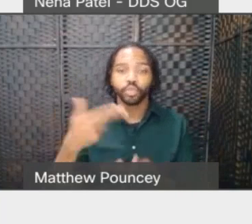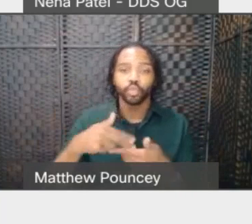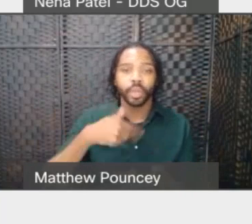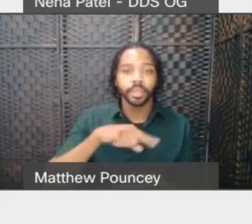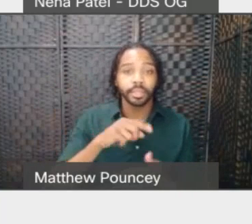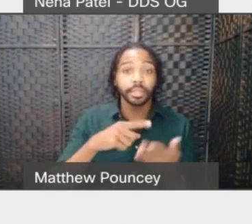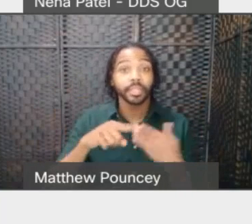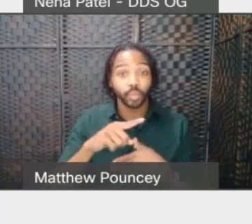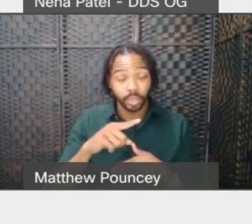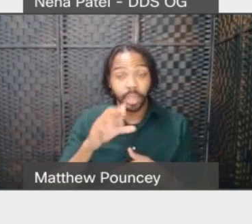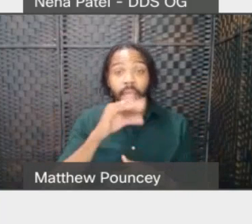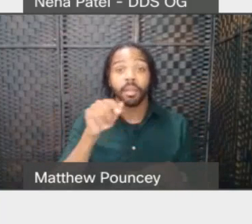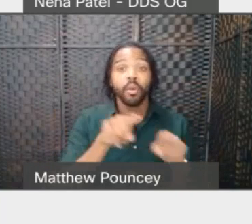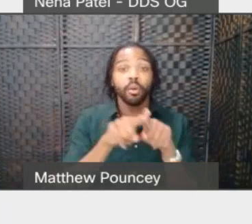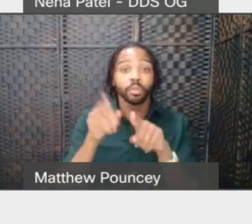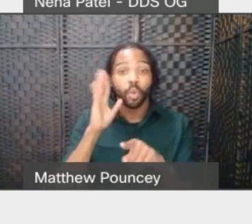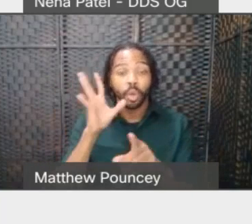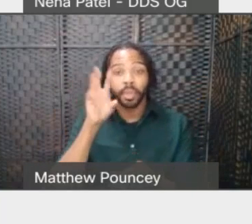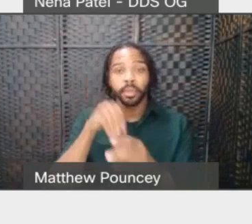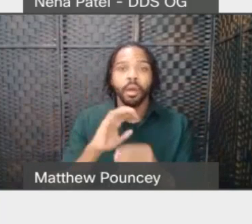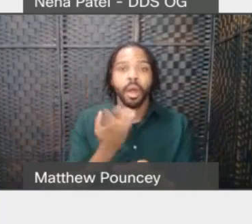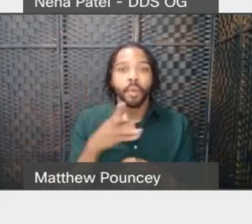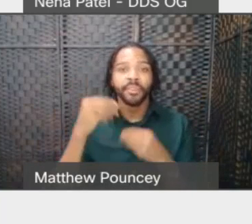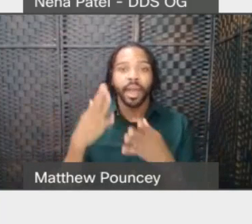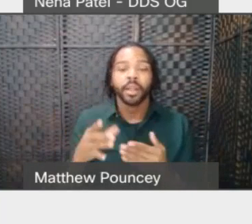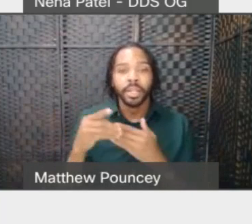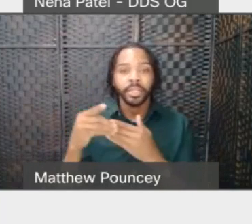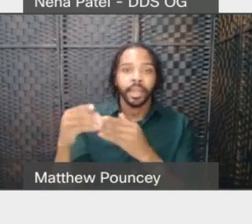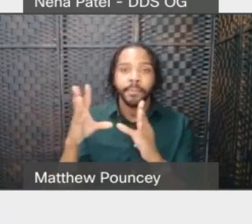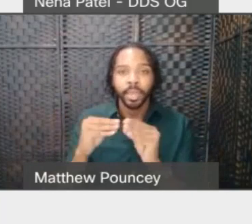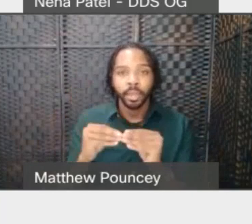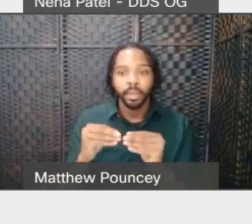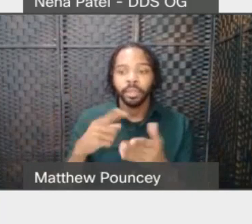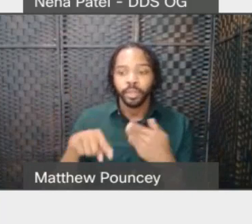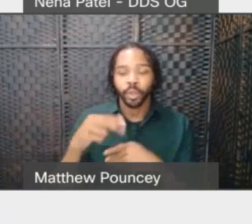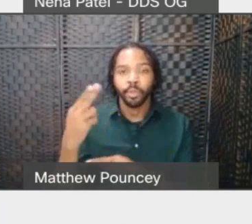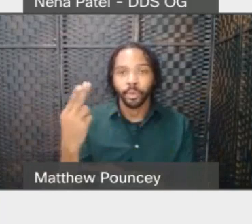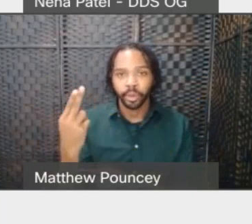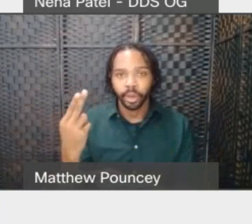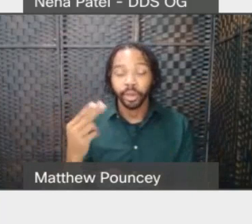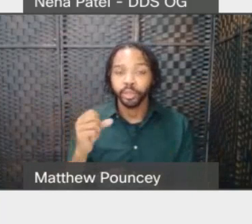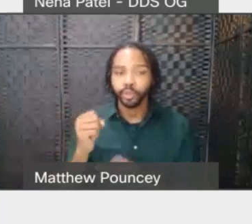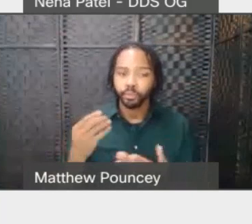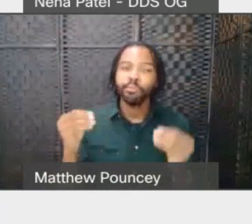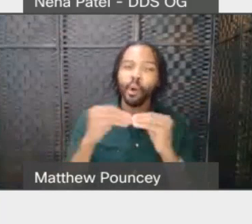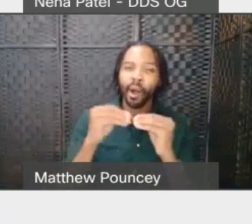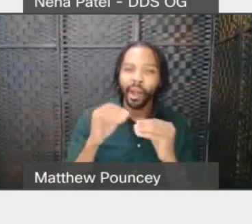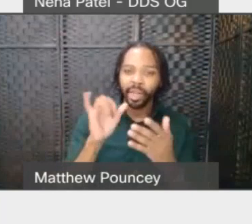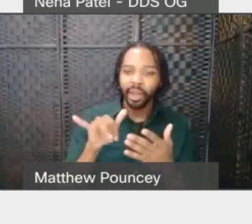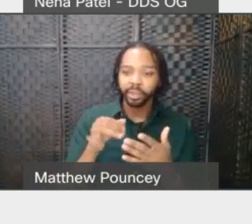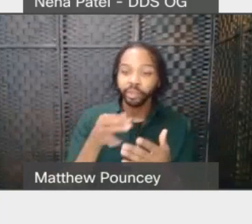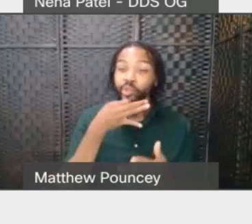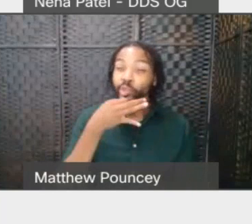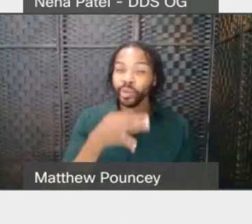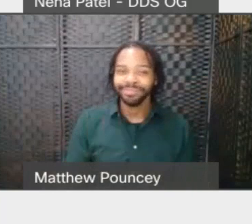our provider leadership meeting next Thursday. So more on that very soon.